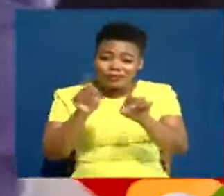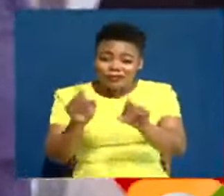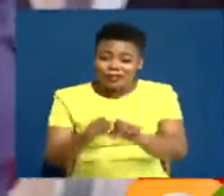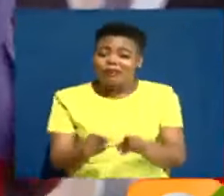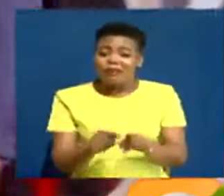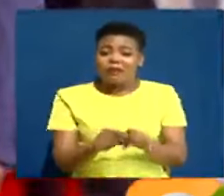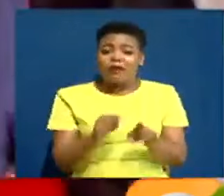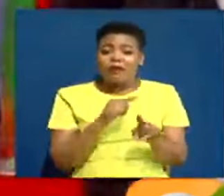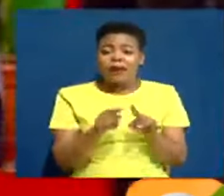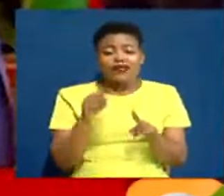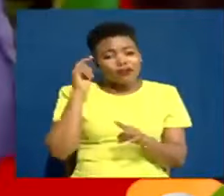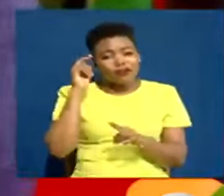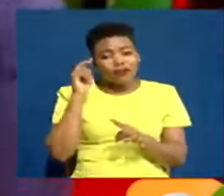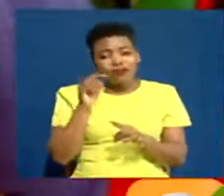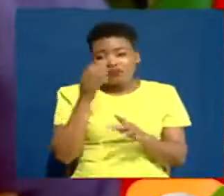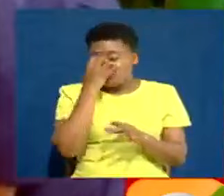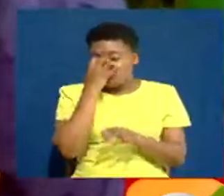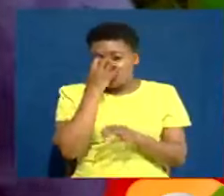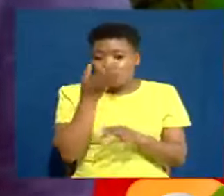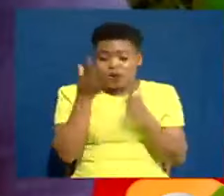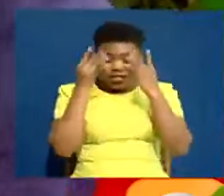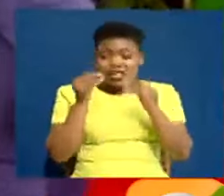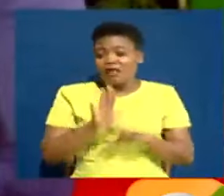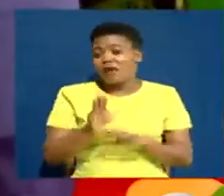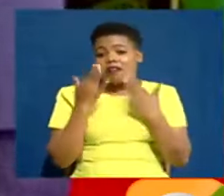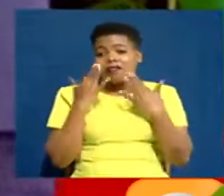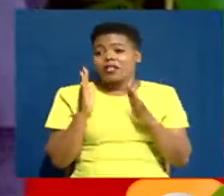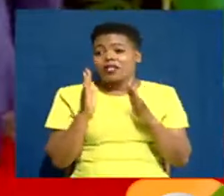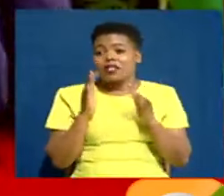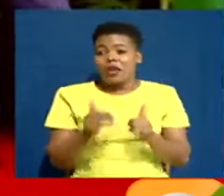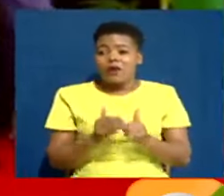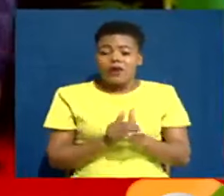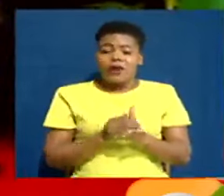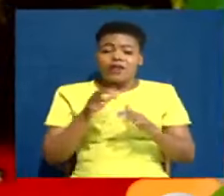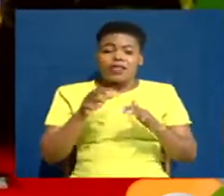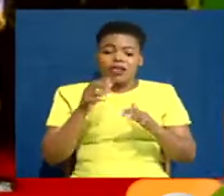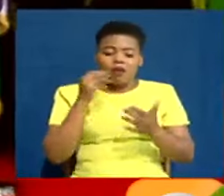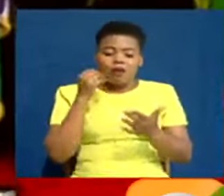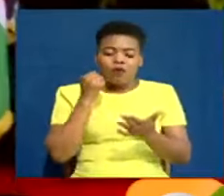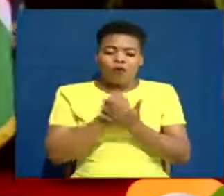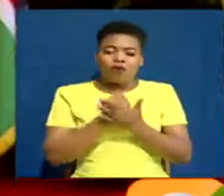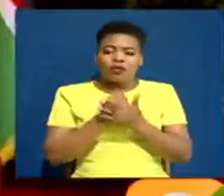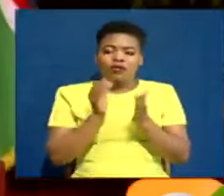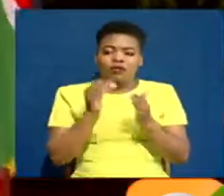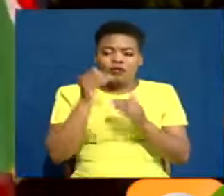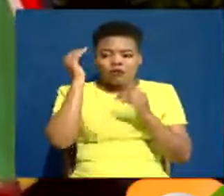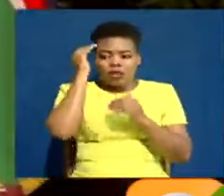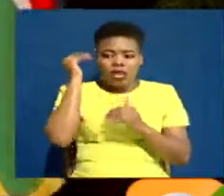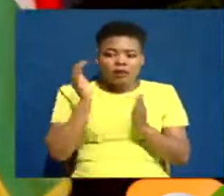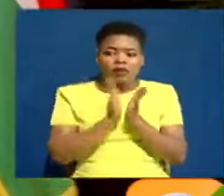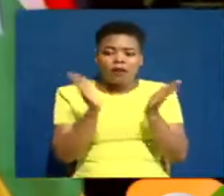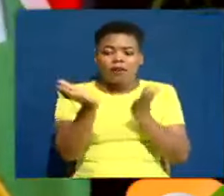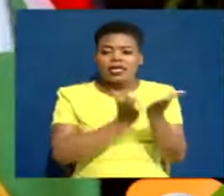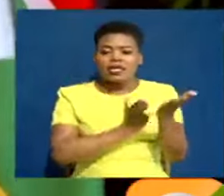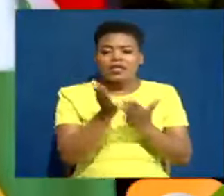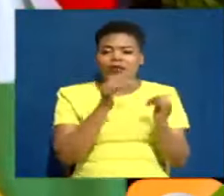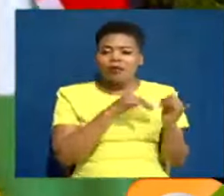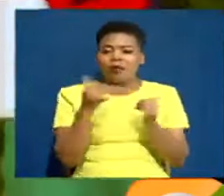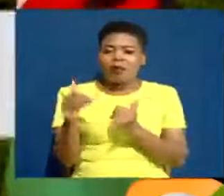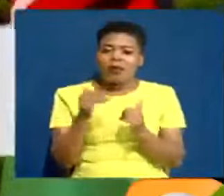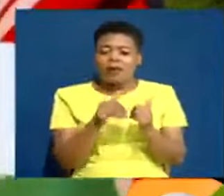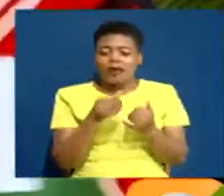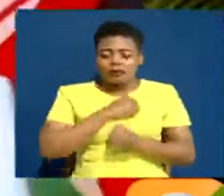service sector, where the Ministry of Public Service, the Office of the Head of Public Service, and the Public Service Commission play similar roles,